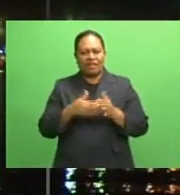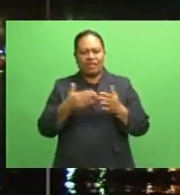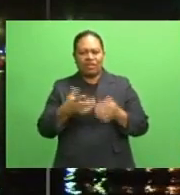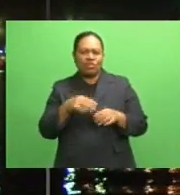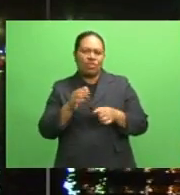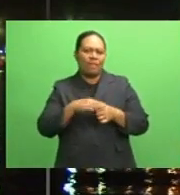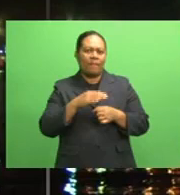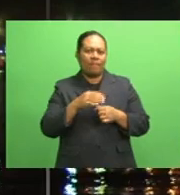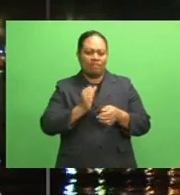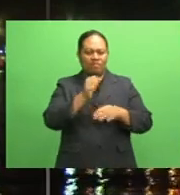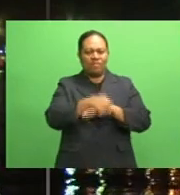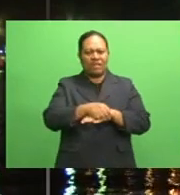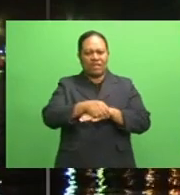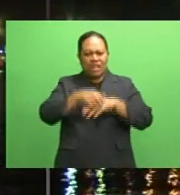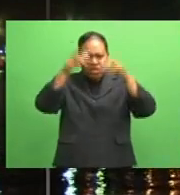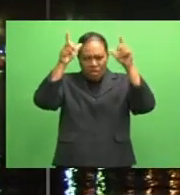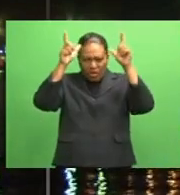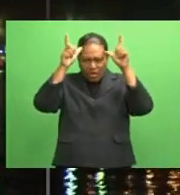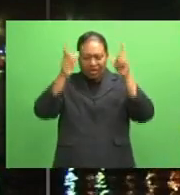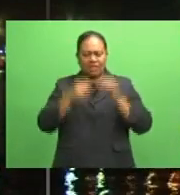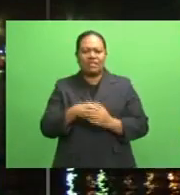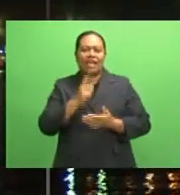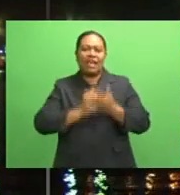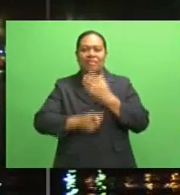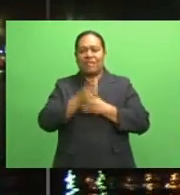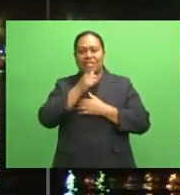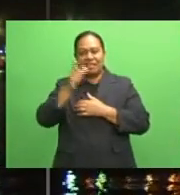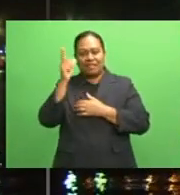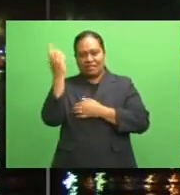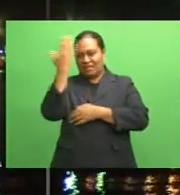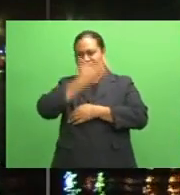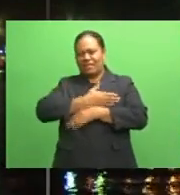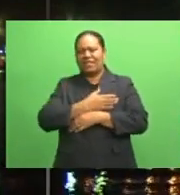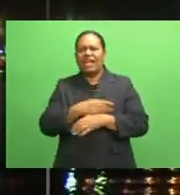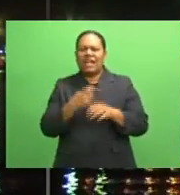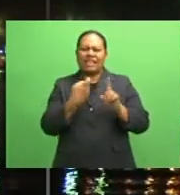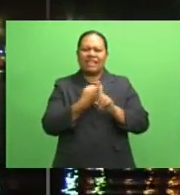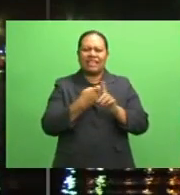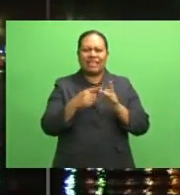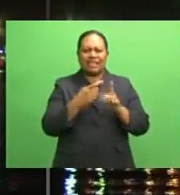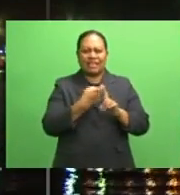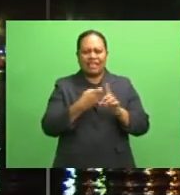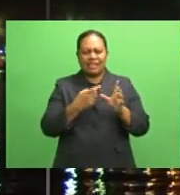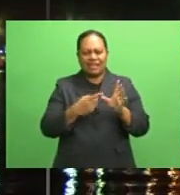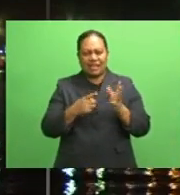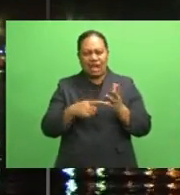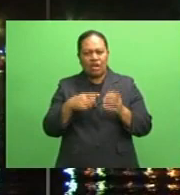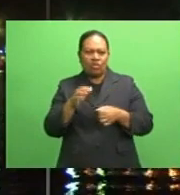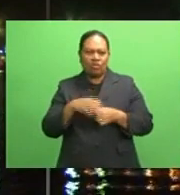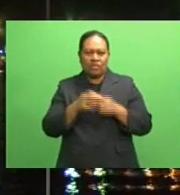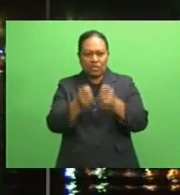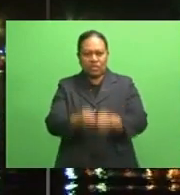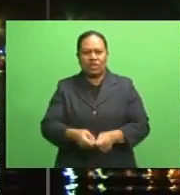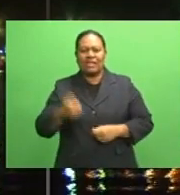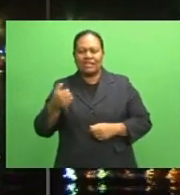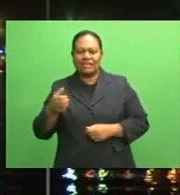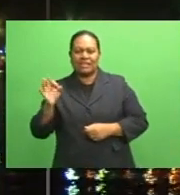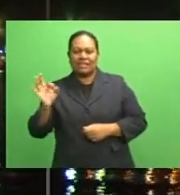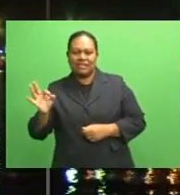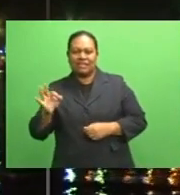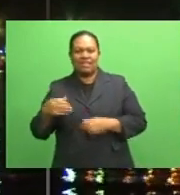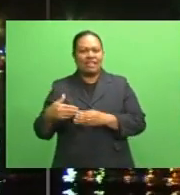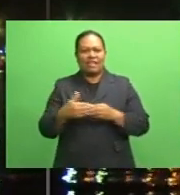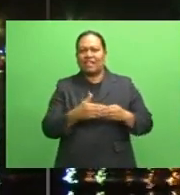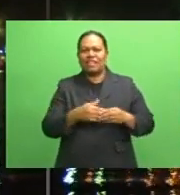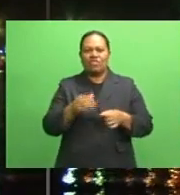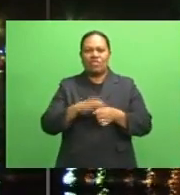Raiders 28-12 in their NRL clash last night. Kikau scored in the 10th minute to give Panthers an early 6-0 lead after